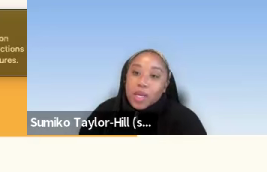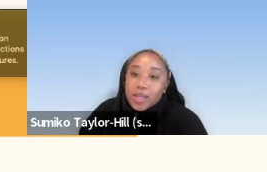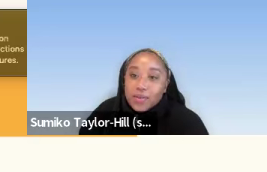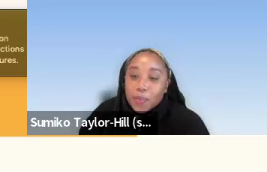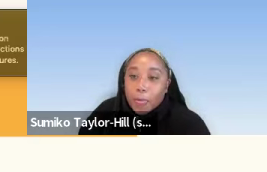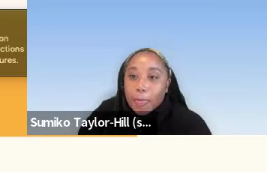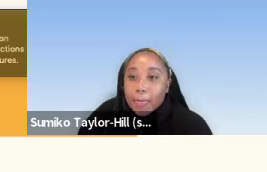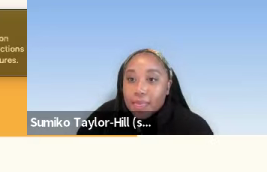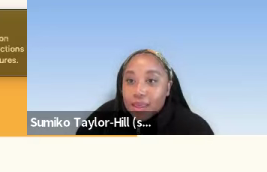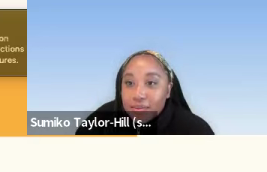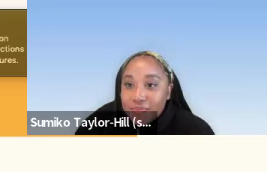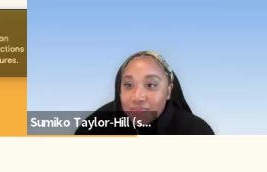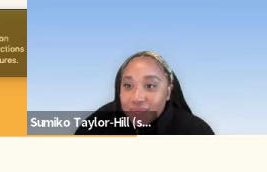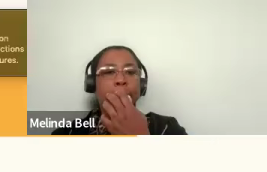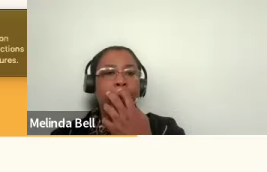given priority?